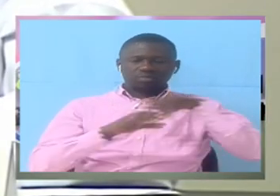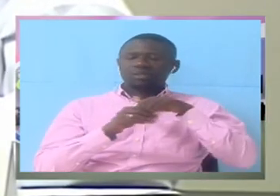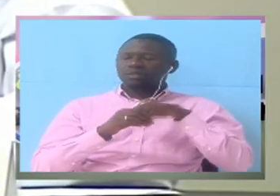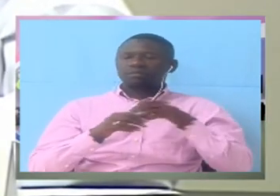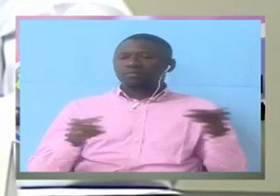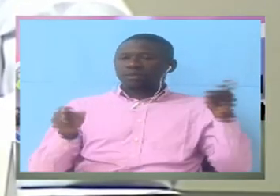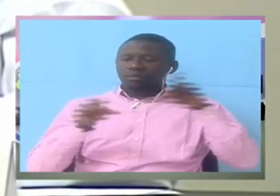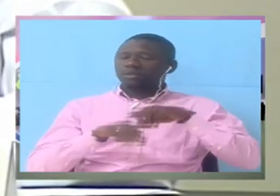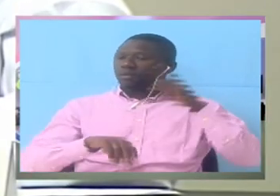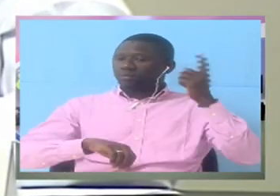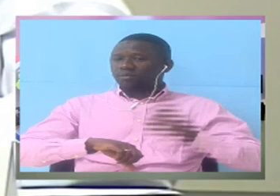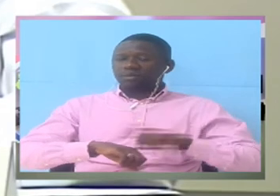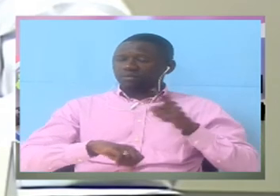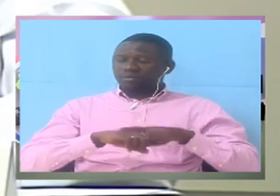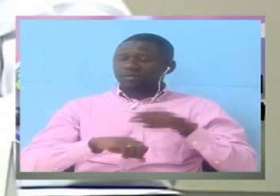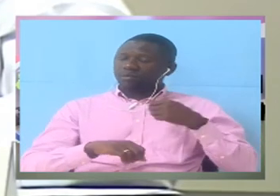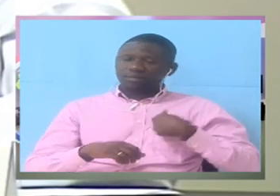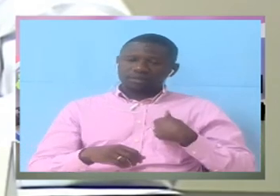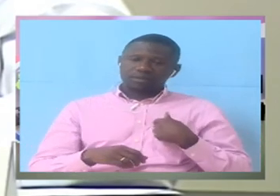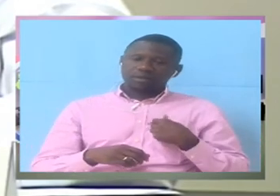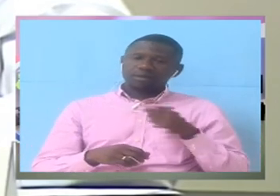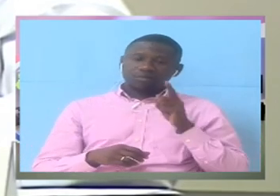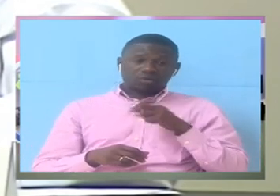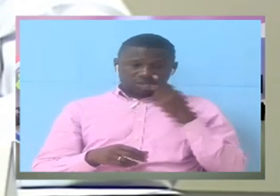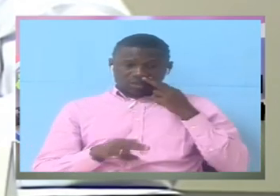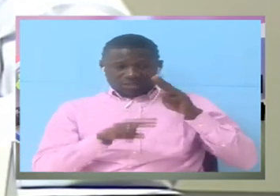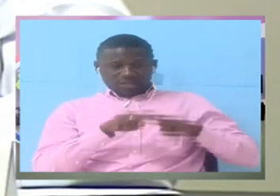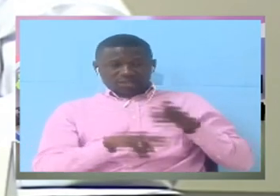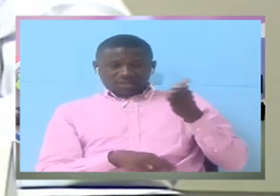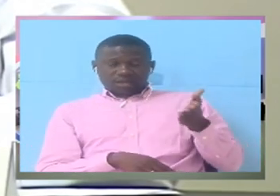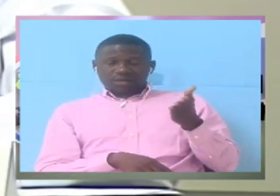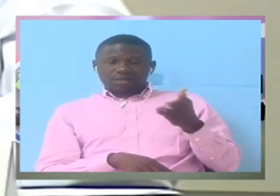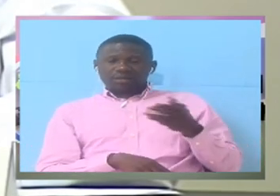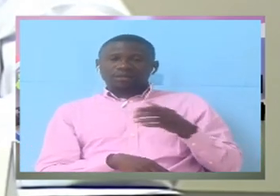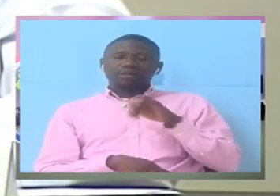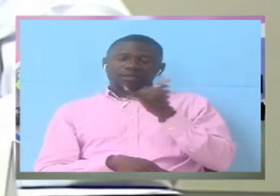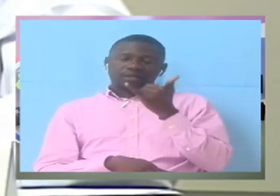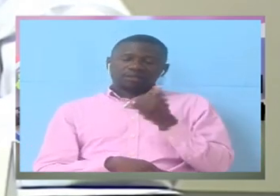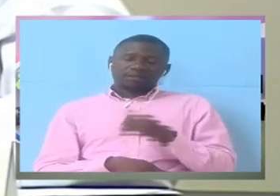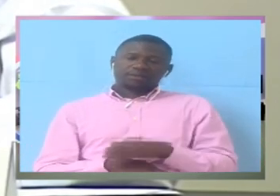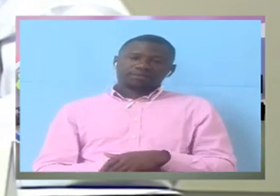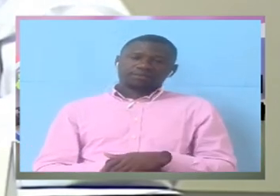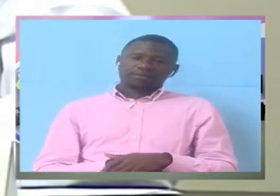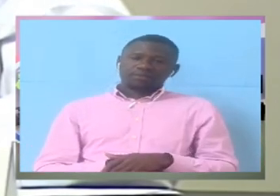Yes, he was there sitting down. Did he see you tortured whilst?